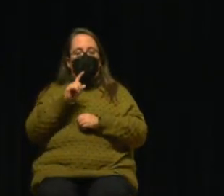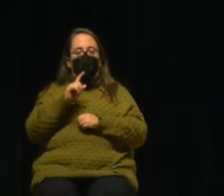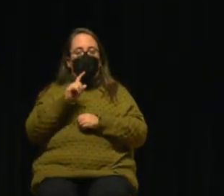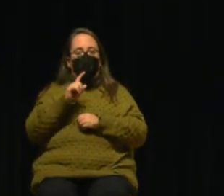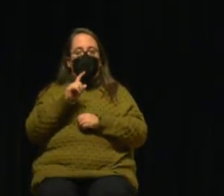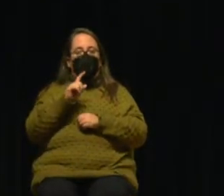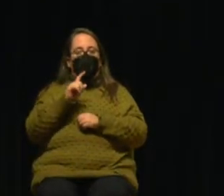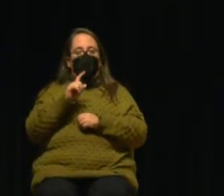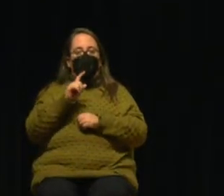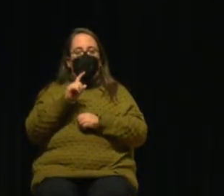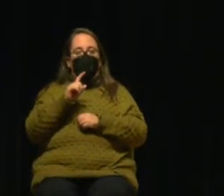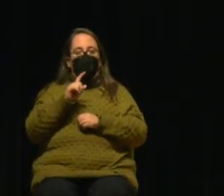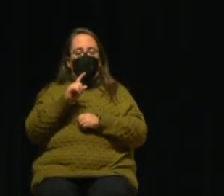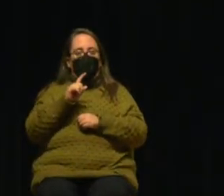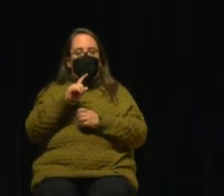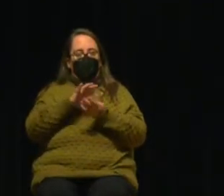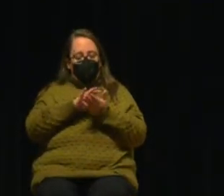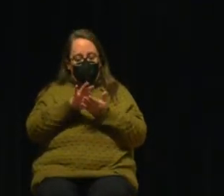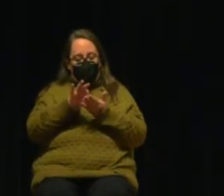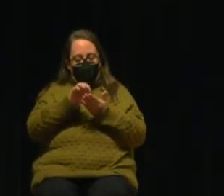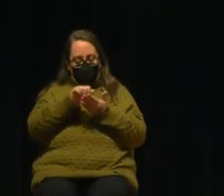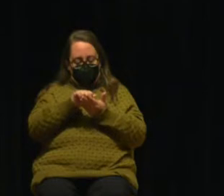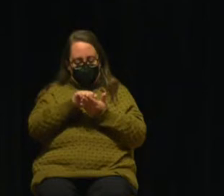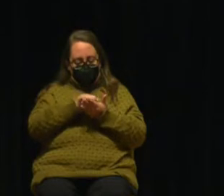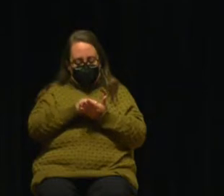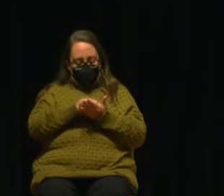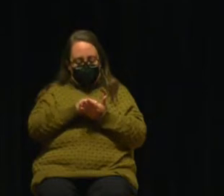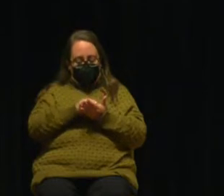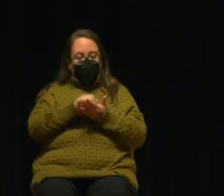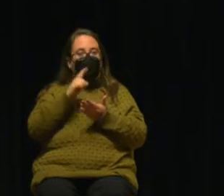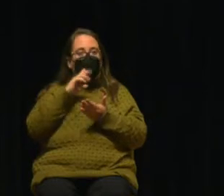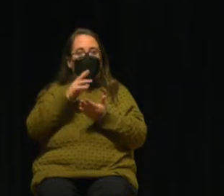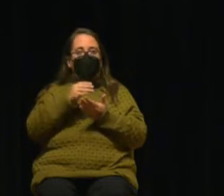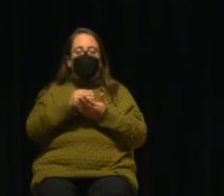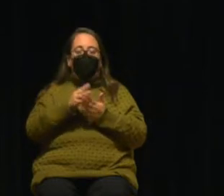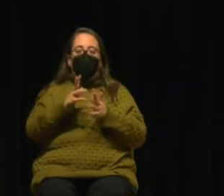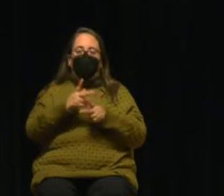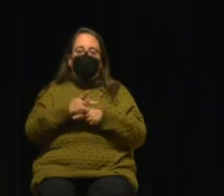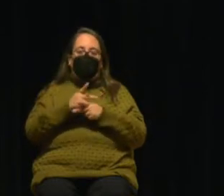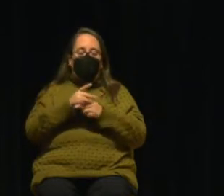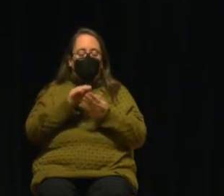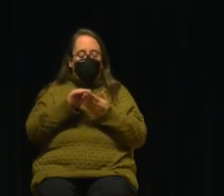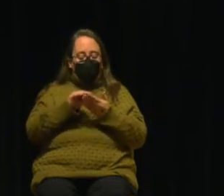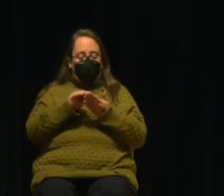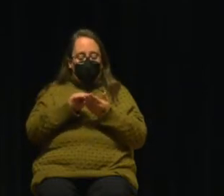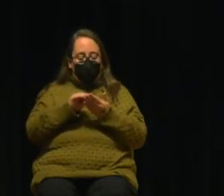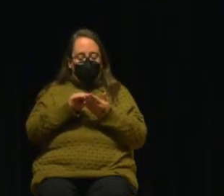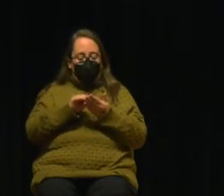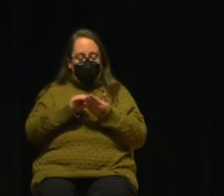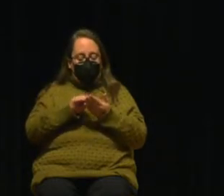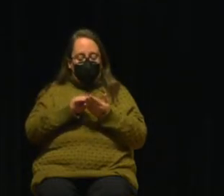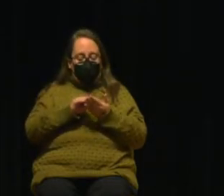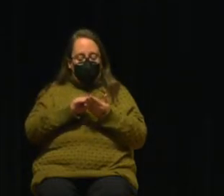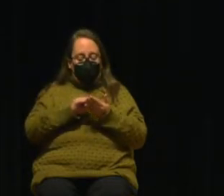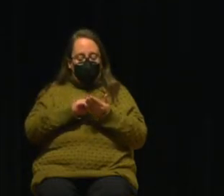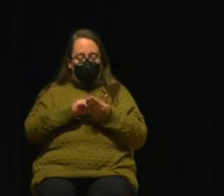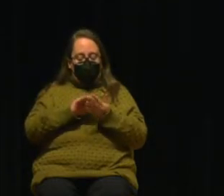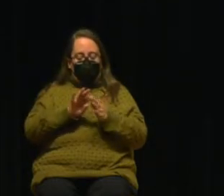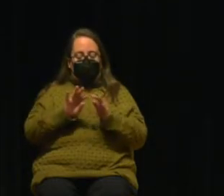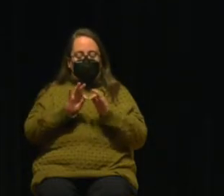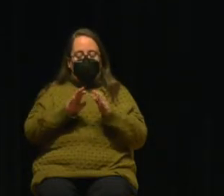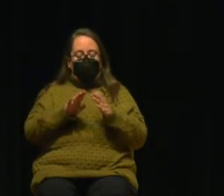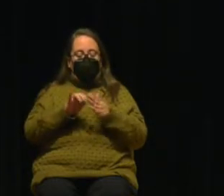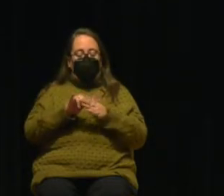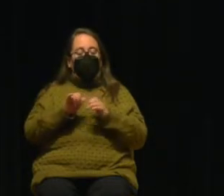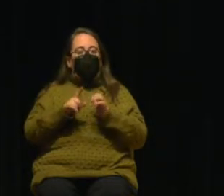responsible for accounting for this money. He kept careful records. These records were an essential way that Still